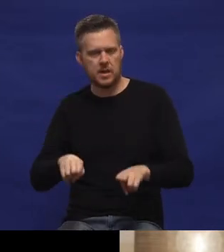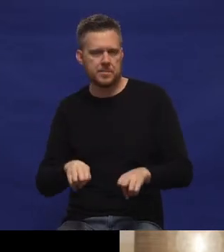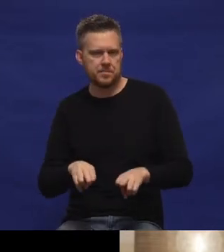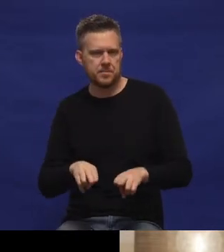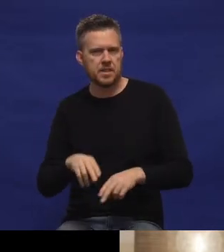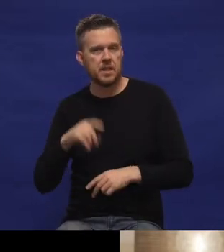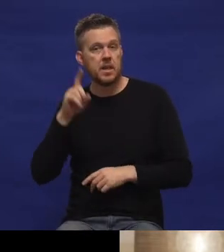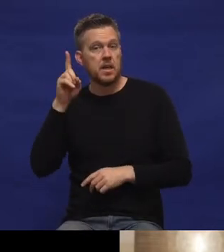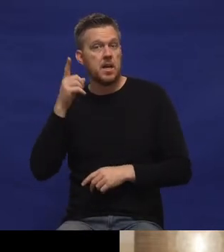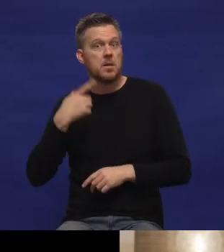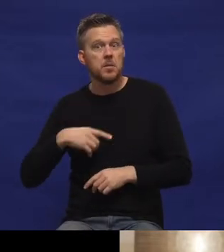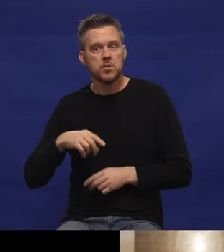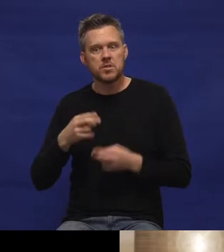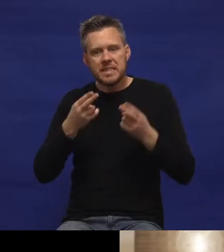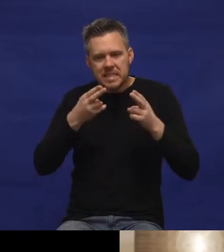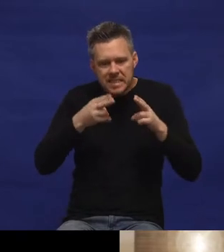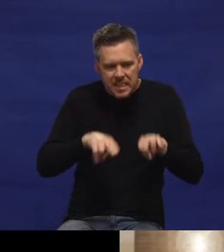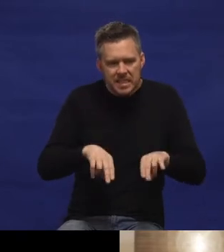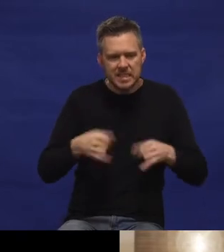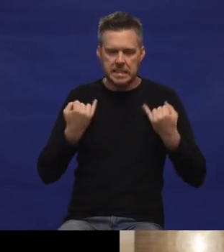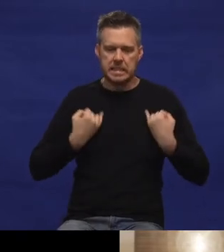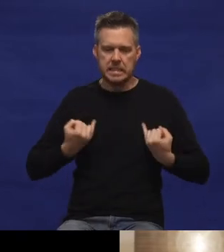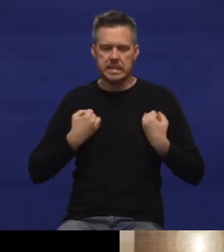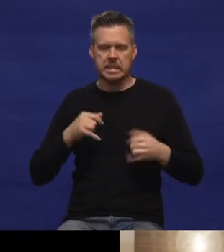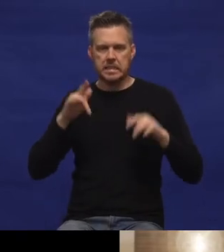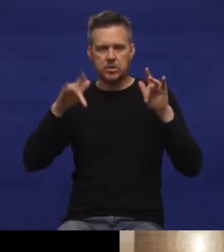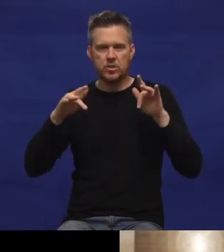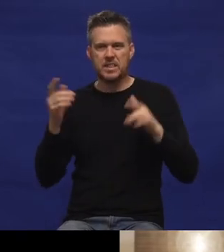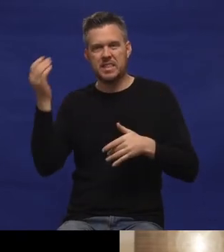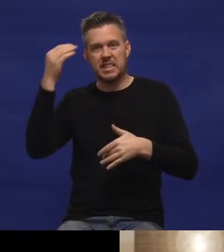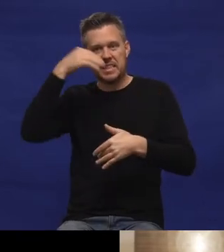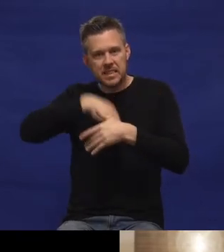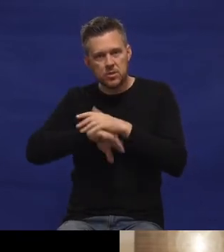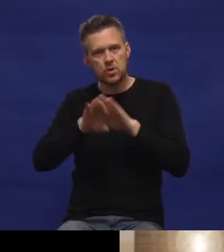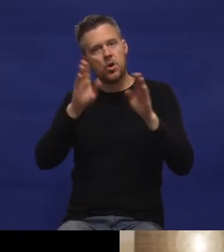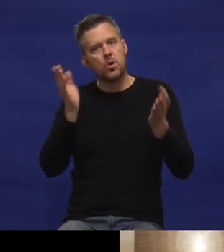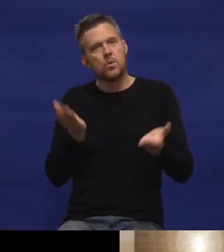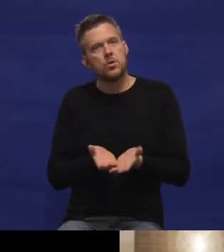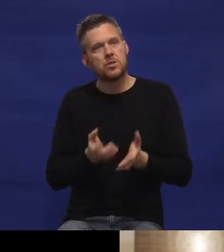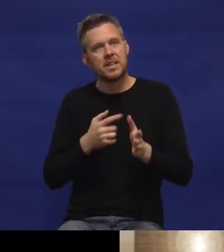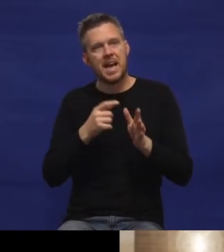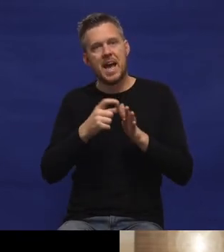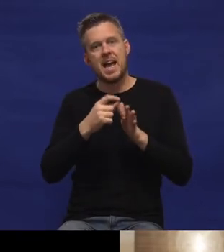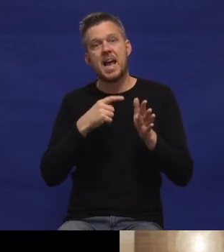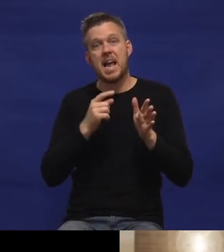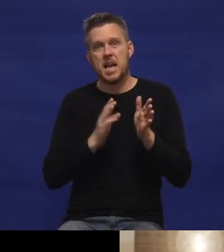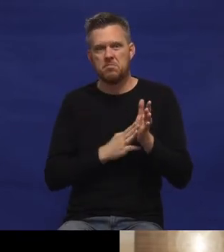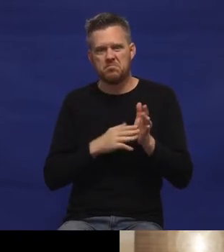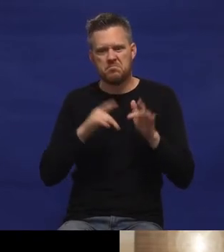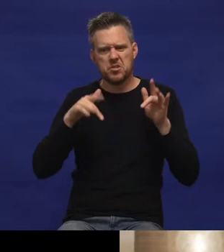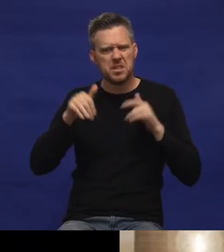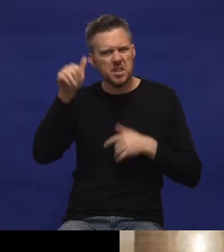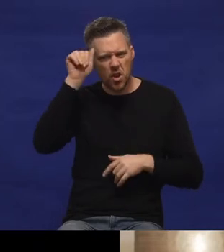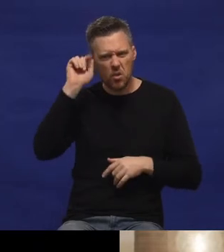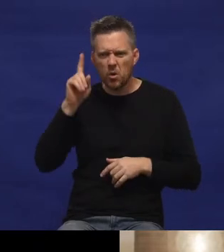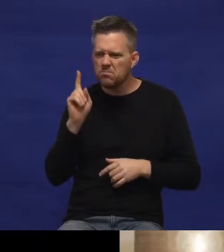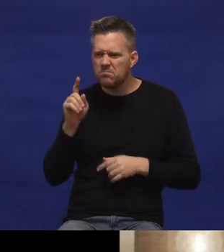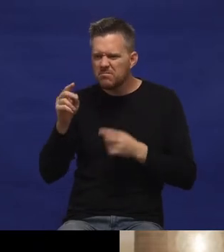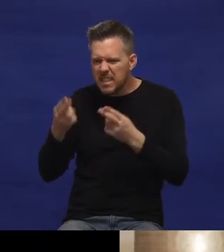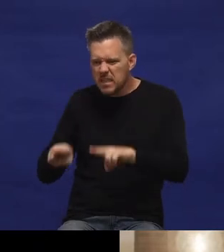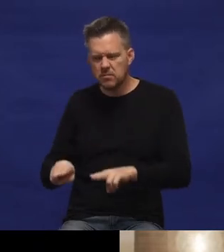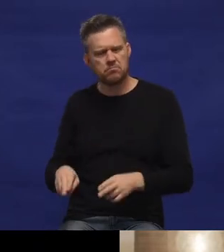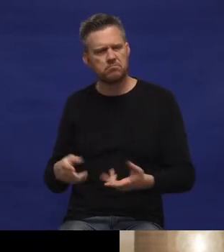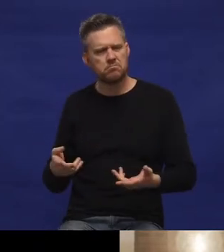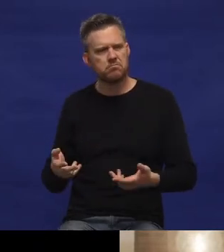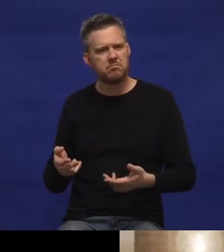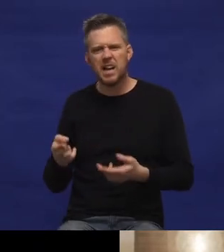But because death and disease had not yet entered the world, well, Adam wouldn't have known what death was.